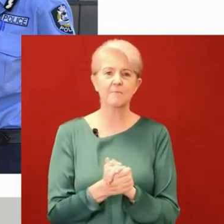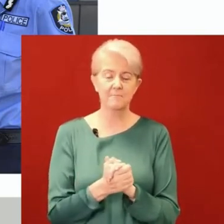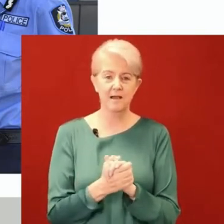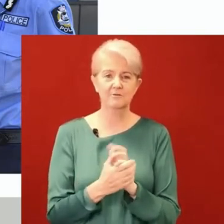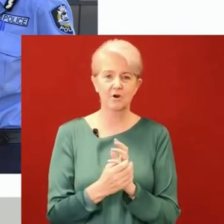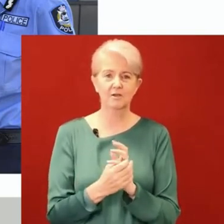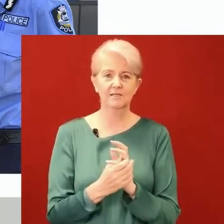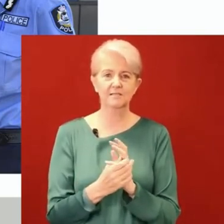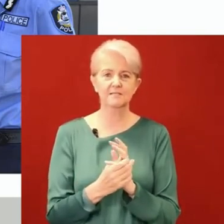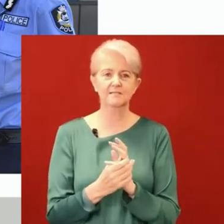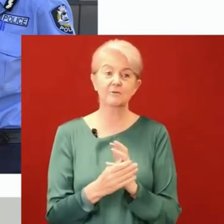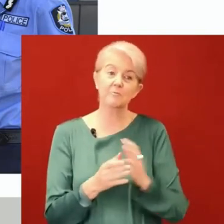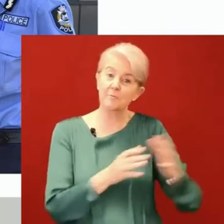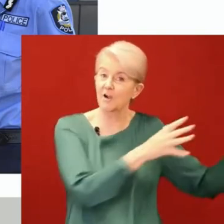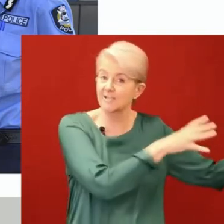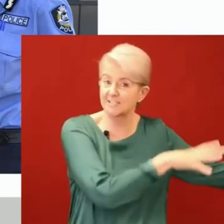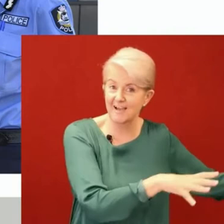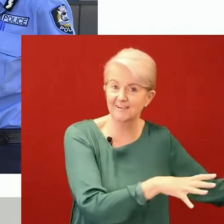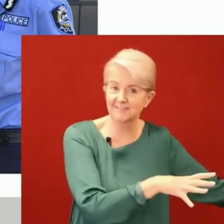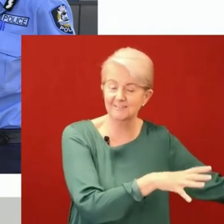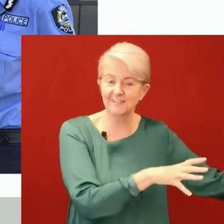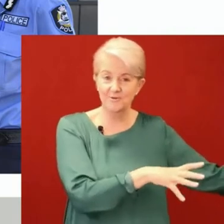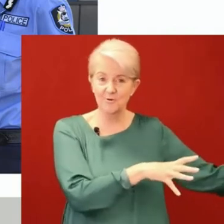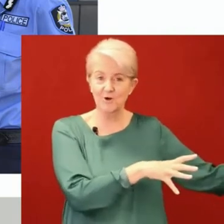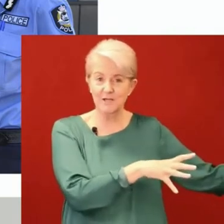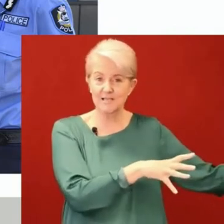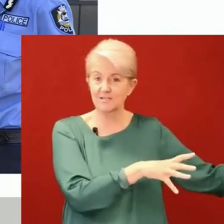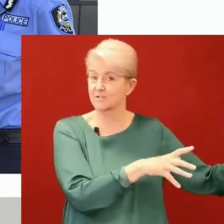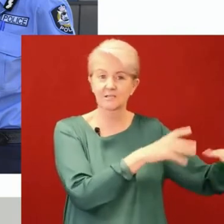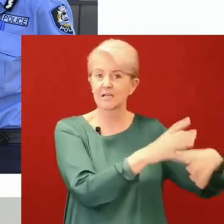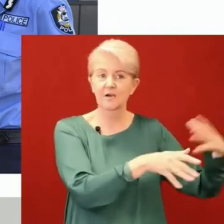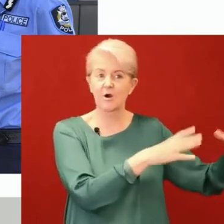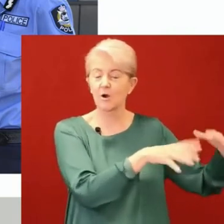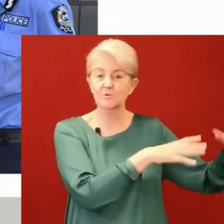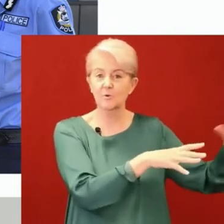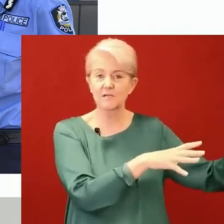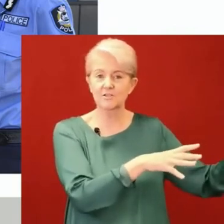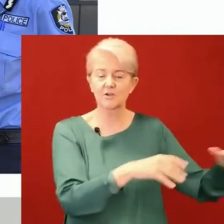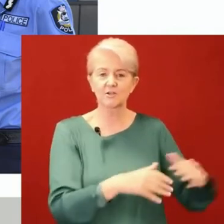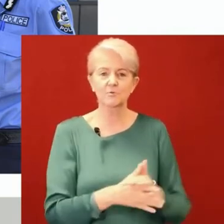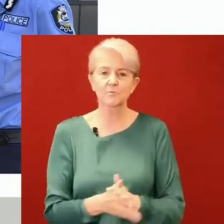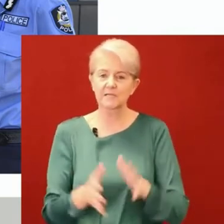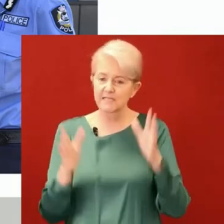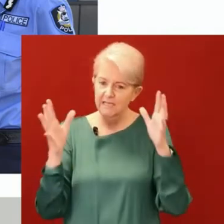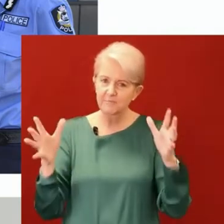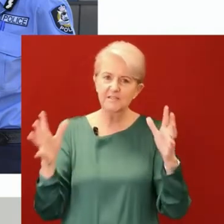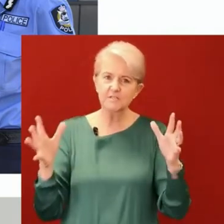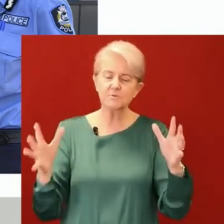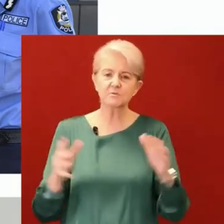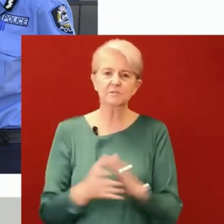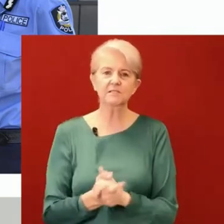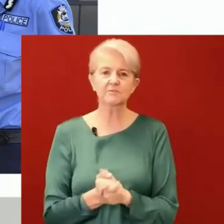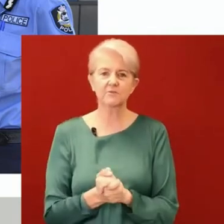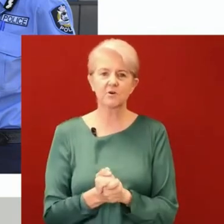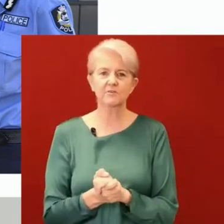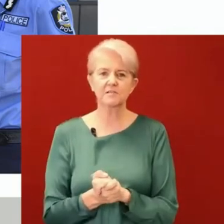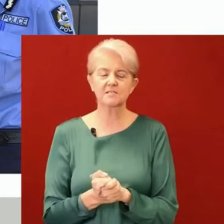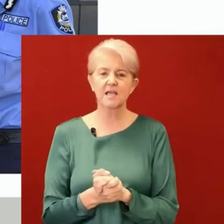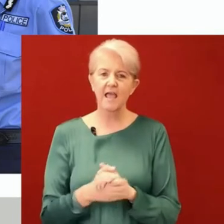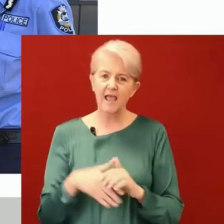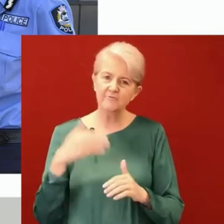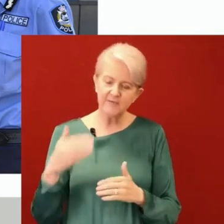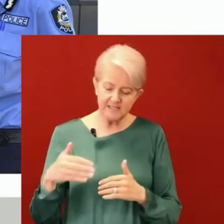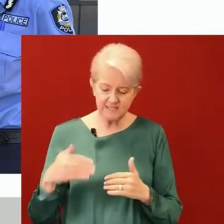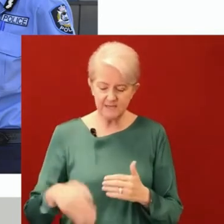facing my male colleagues, now remembering I started in an organisation where I was always the only woman, but this was a really different